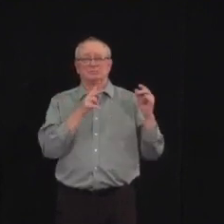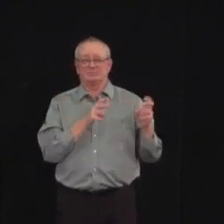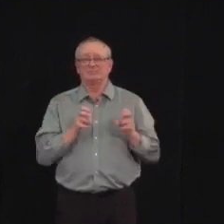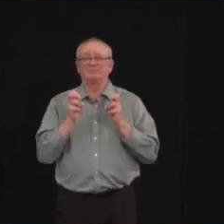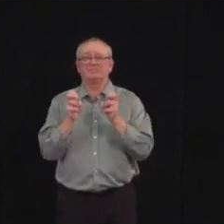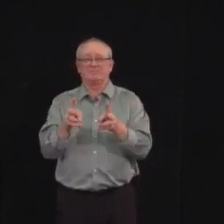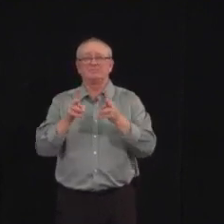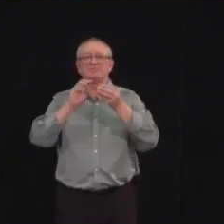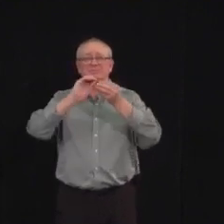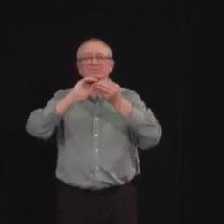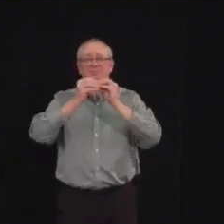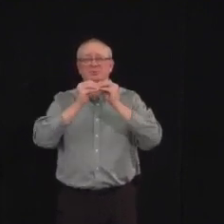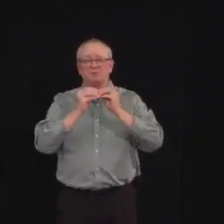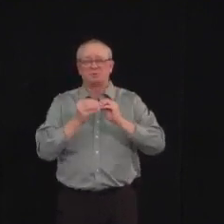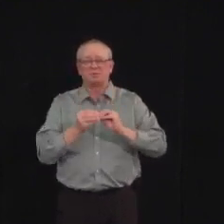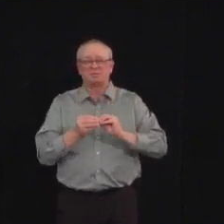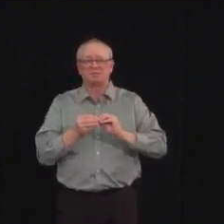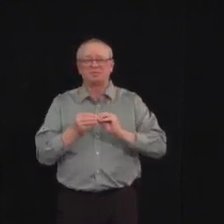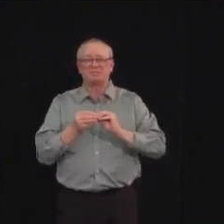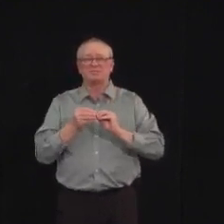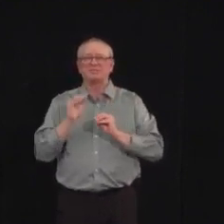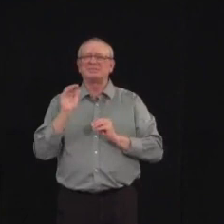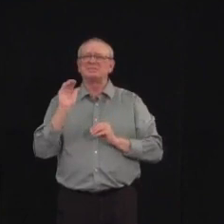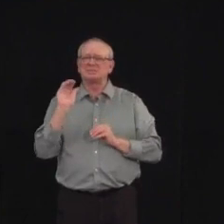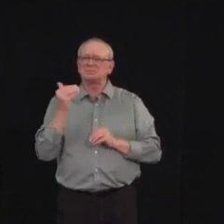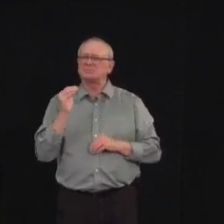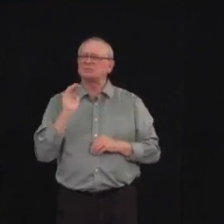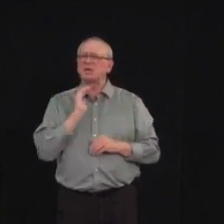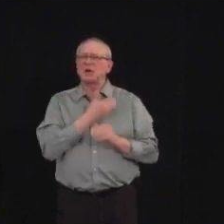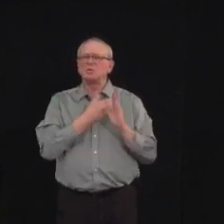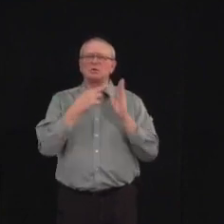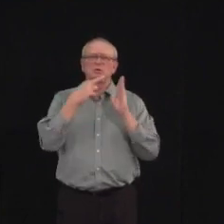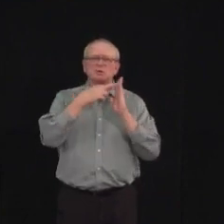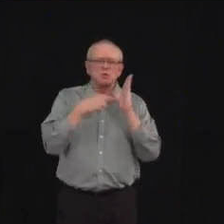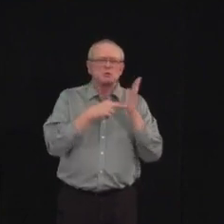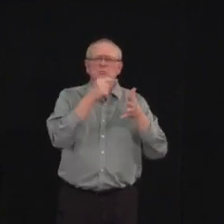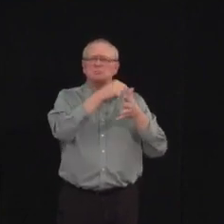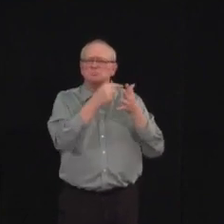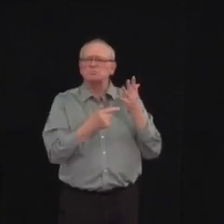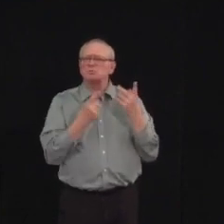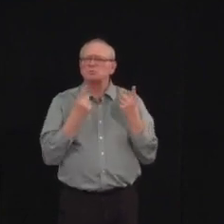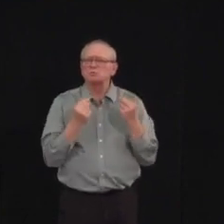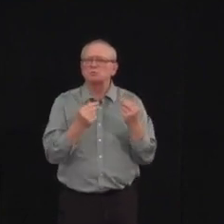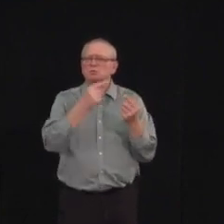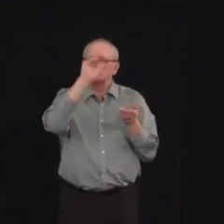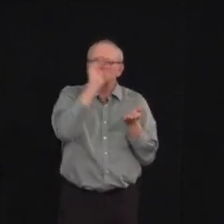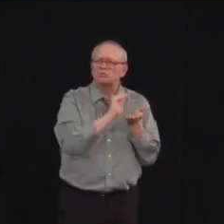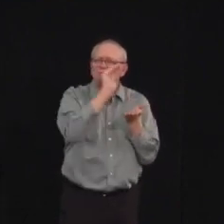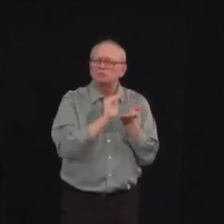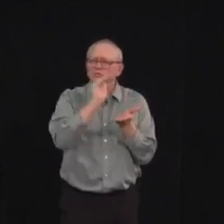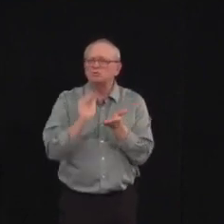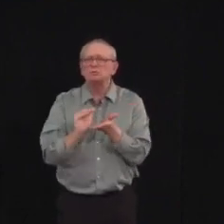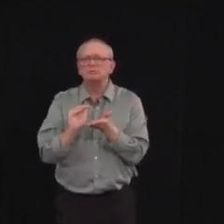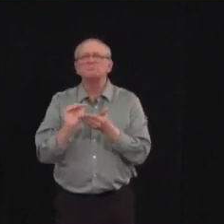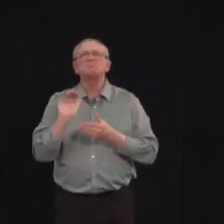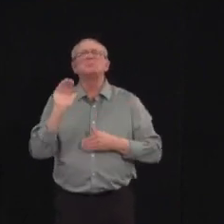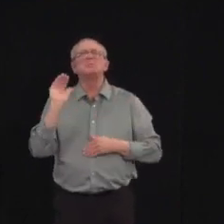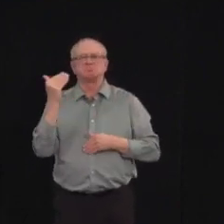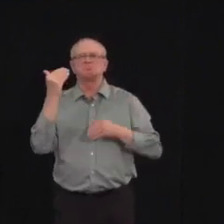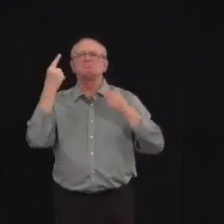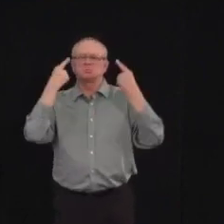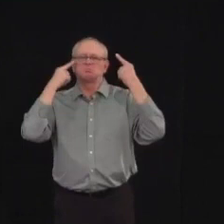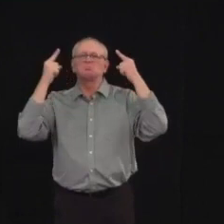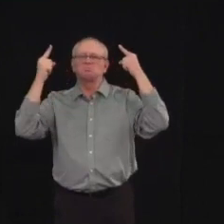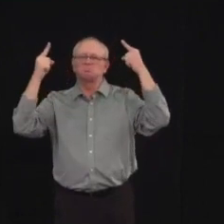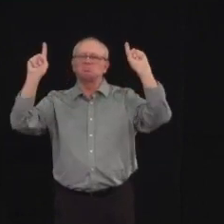to reduce the peak of the virus are working. The number of Albertans hospitalized and admitted to intensive care